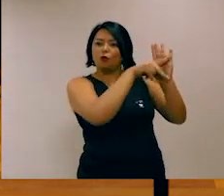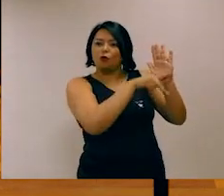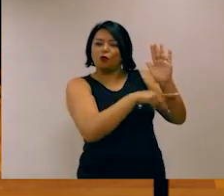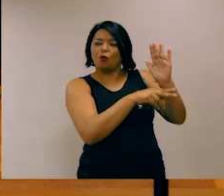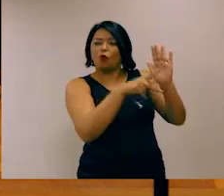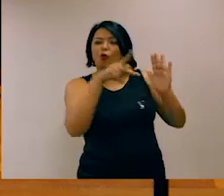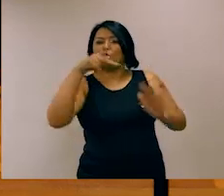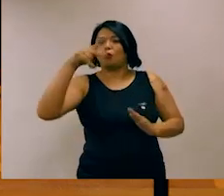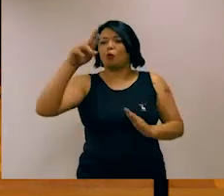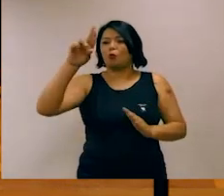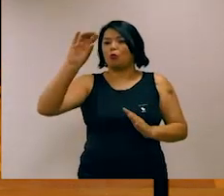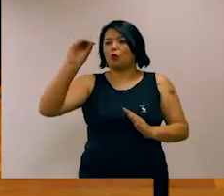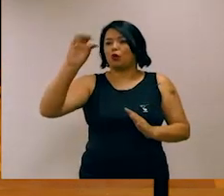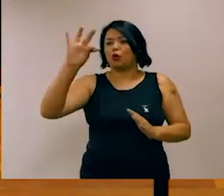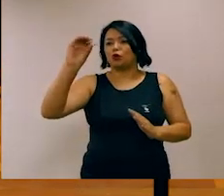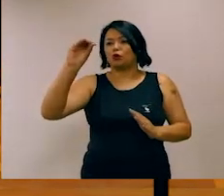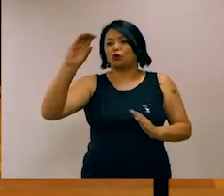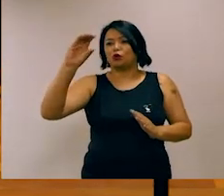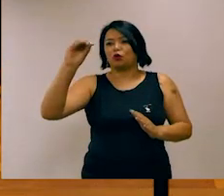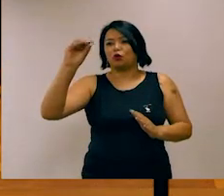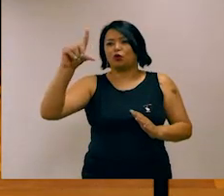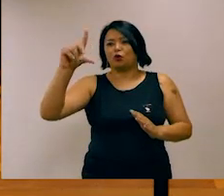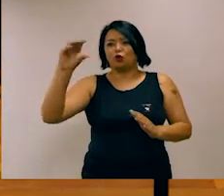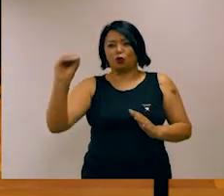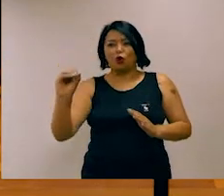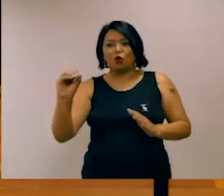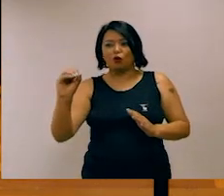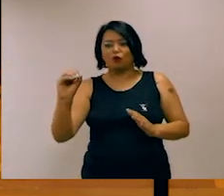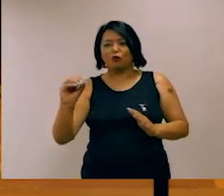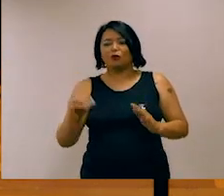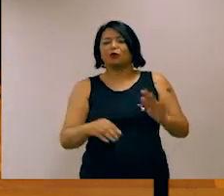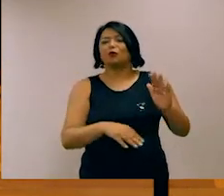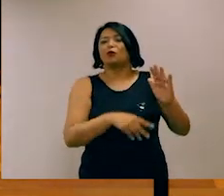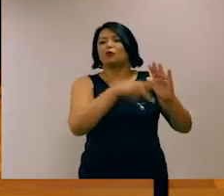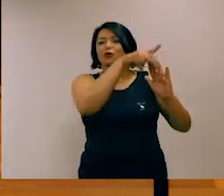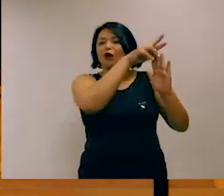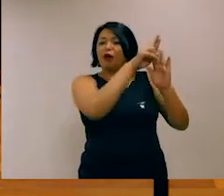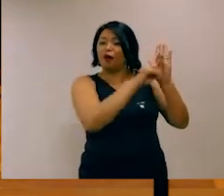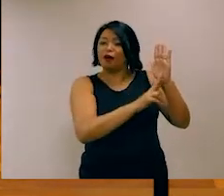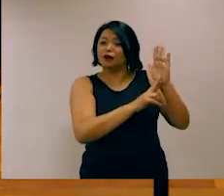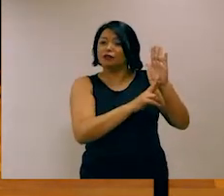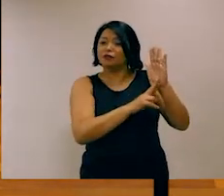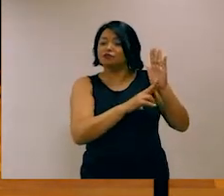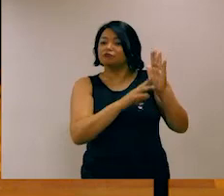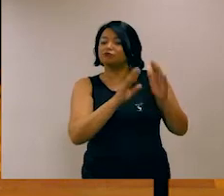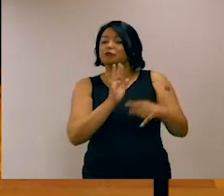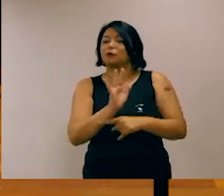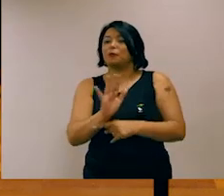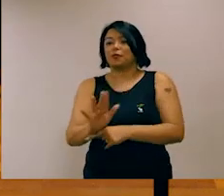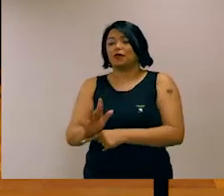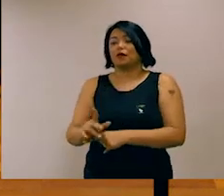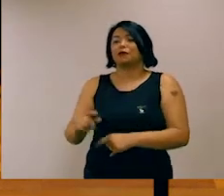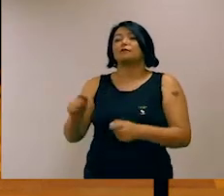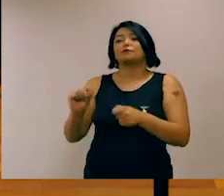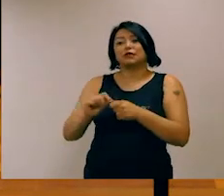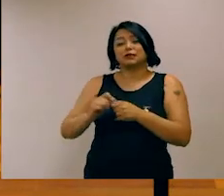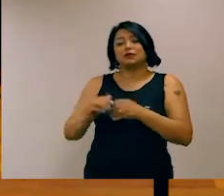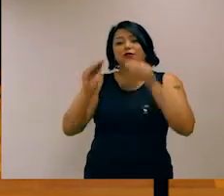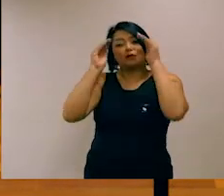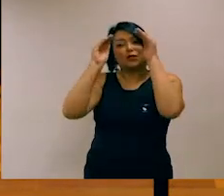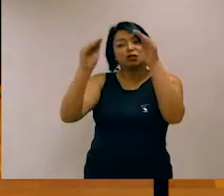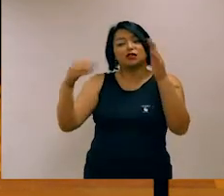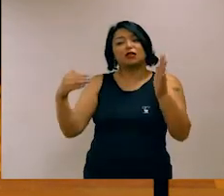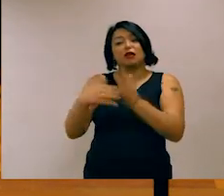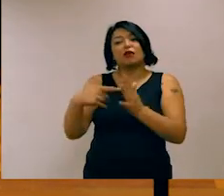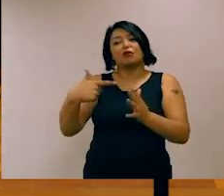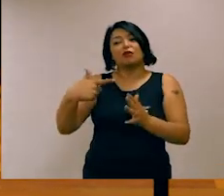guidelines, and they're going to allow the firefighters to be tested within the next 20 years of their lives. So